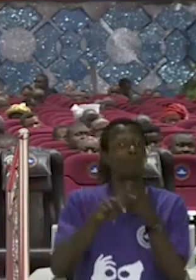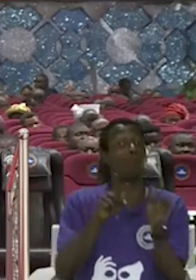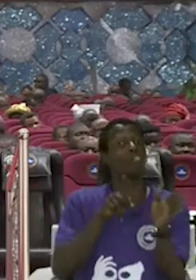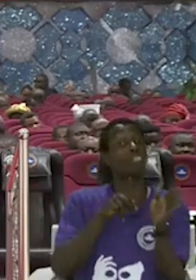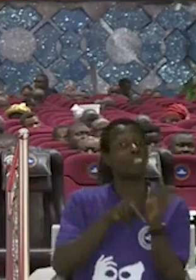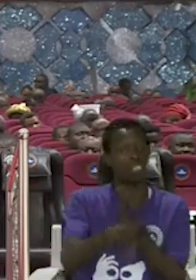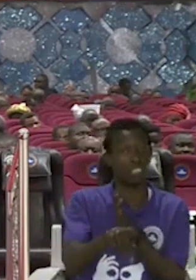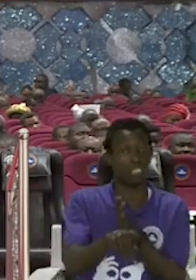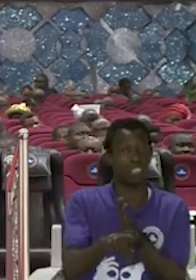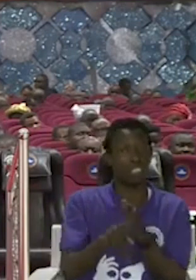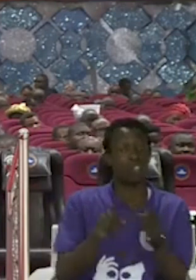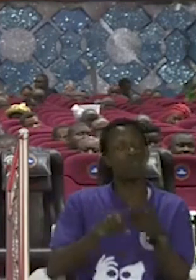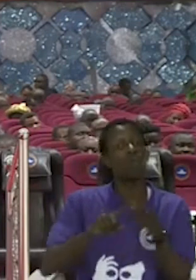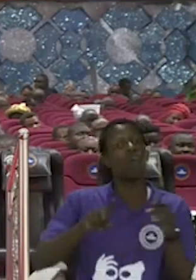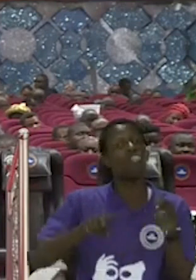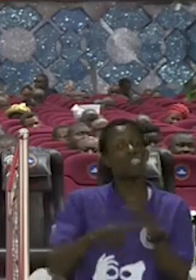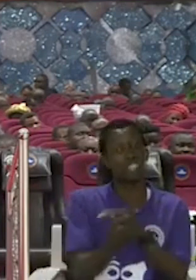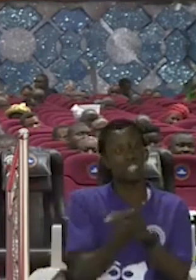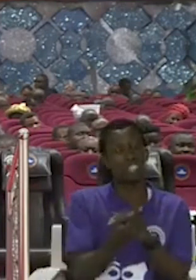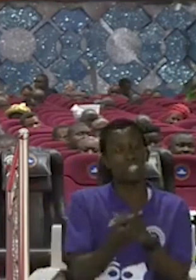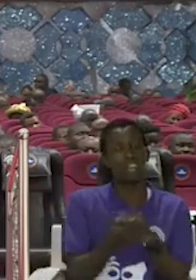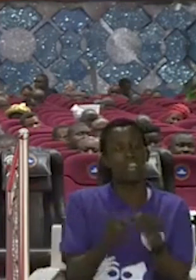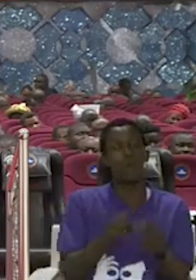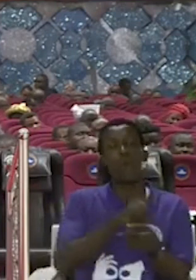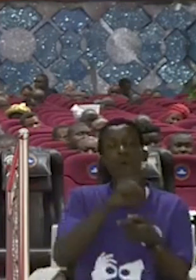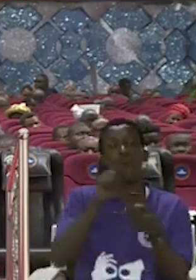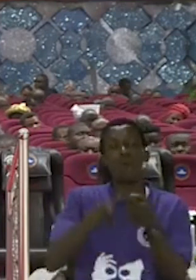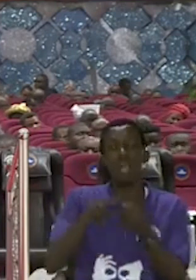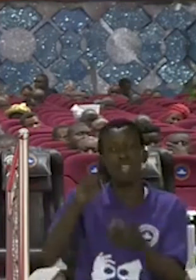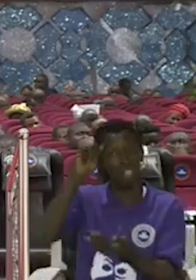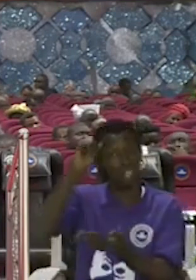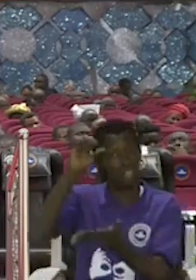was when a husband and wife